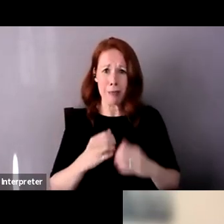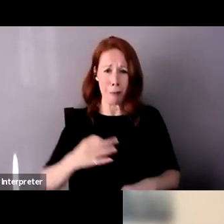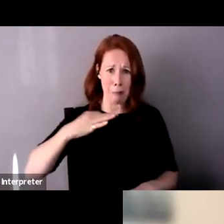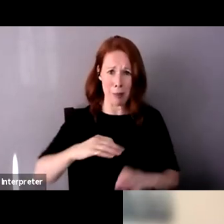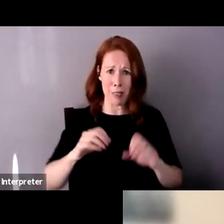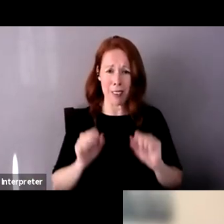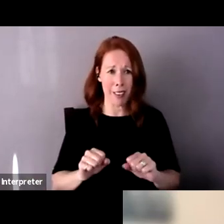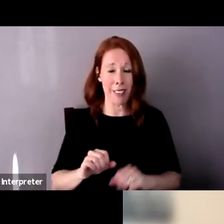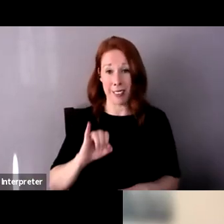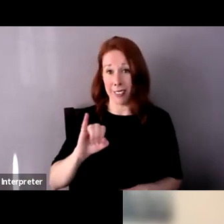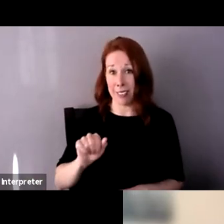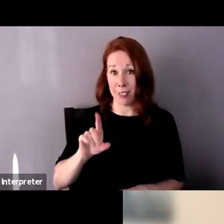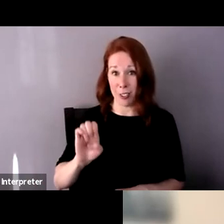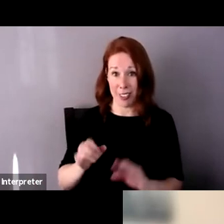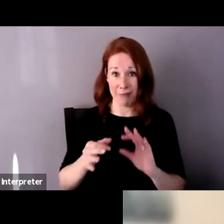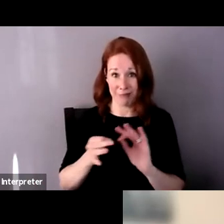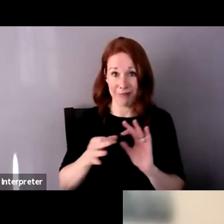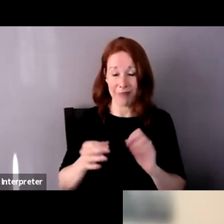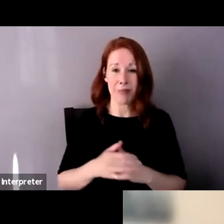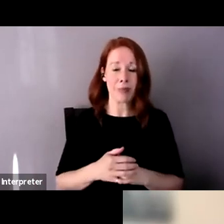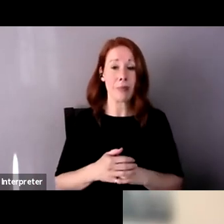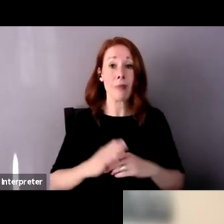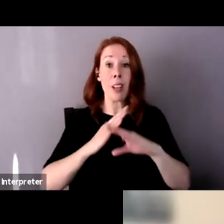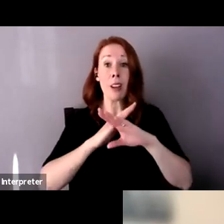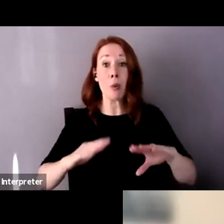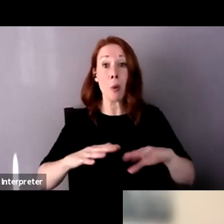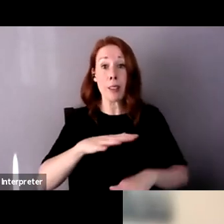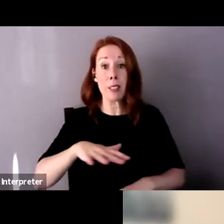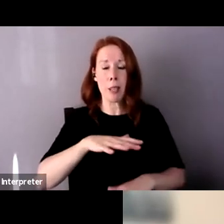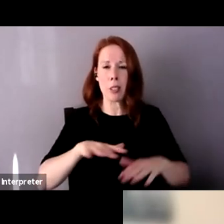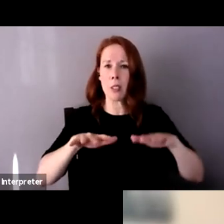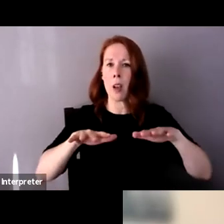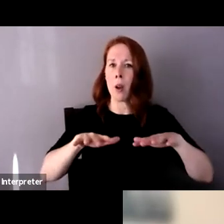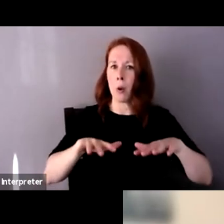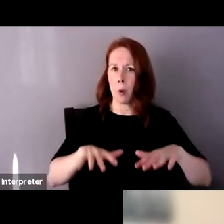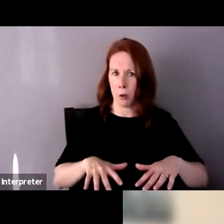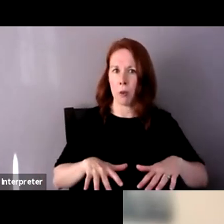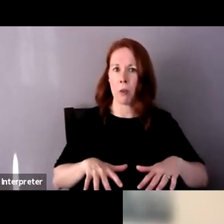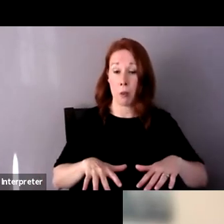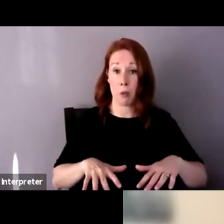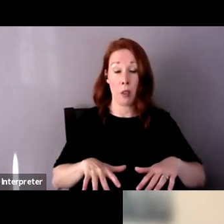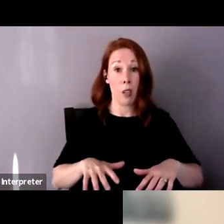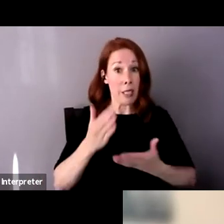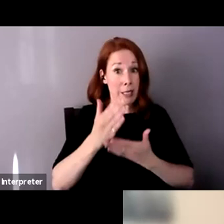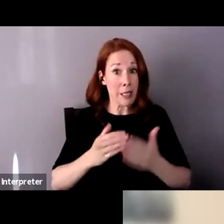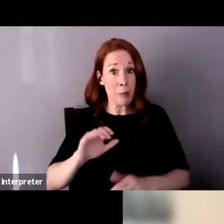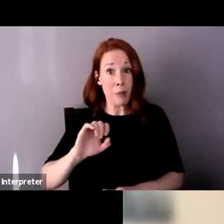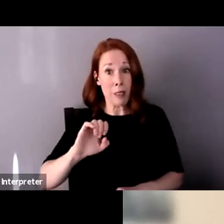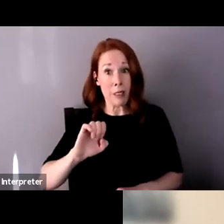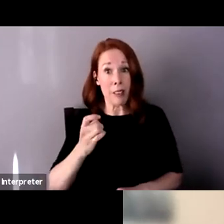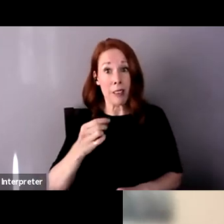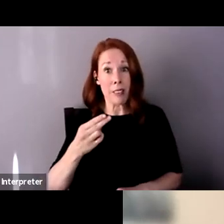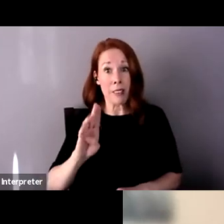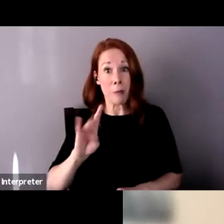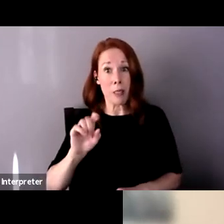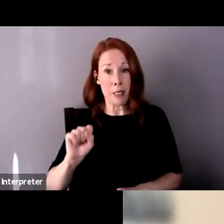Jade was commenting that a quiet space to decompress, some exhibits are very emotional or triggering, and